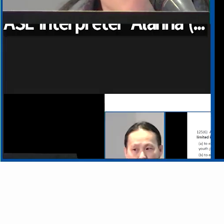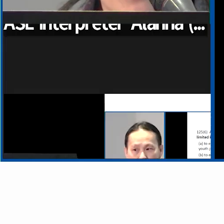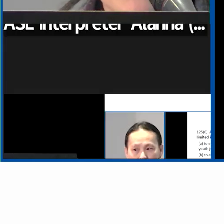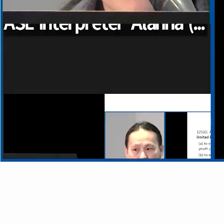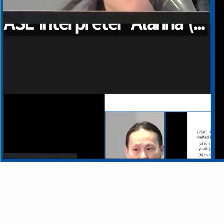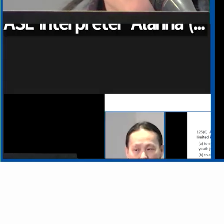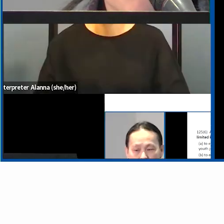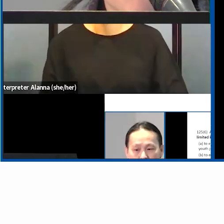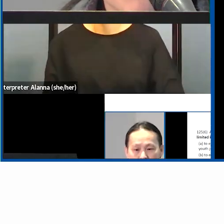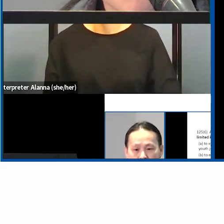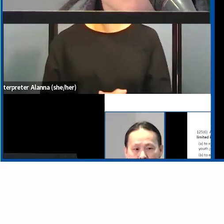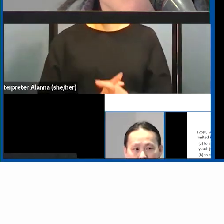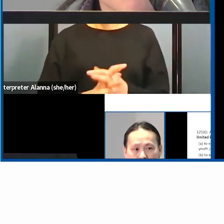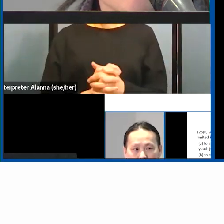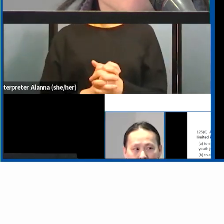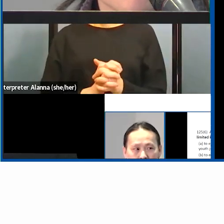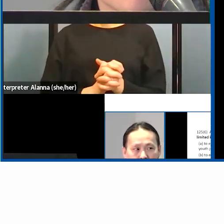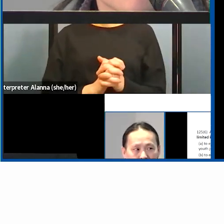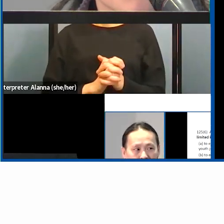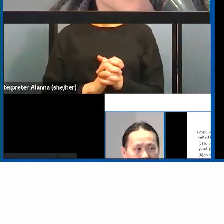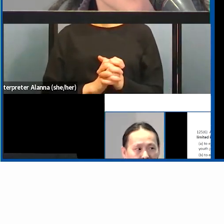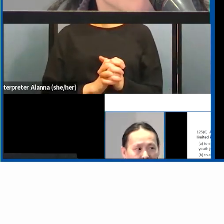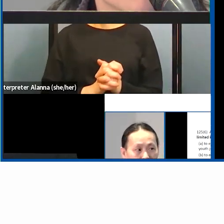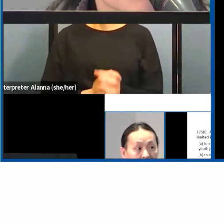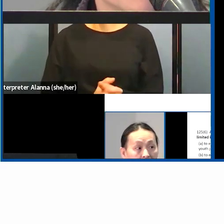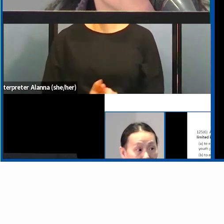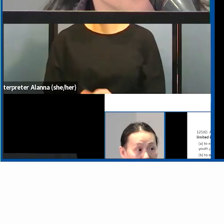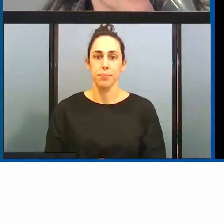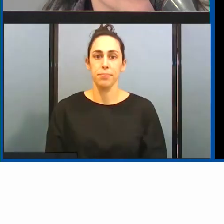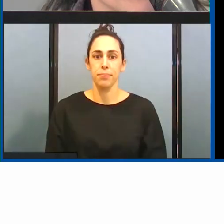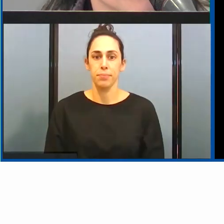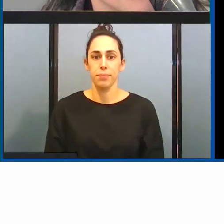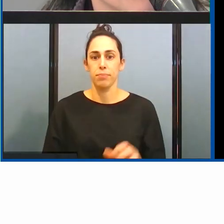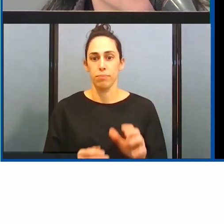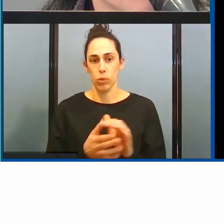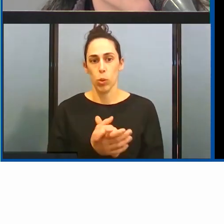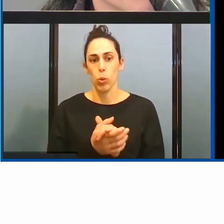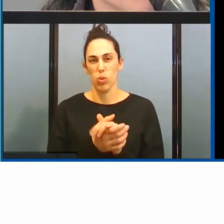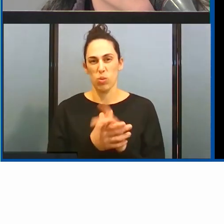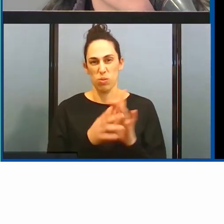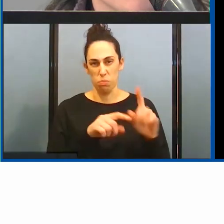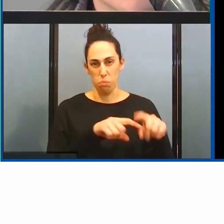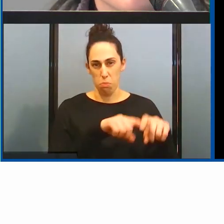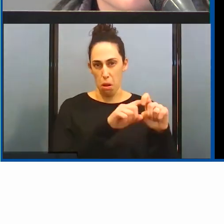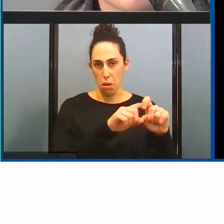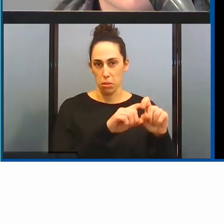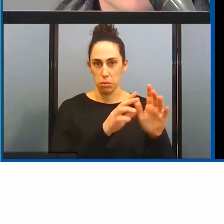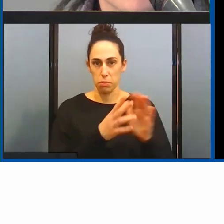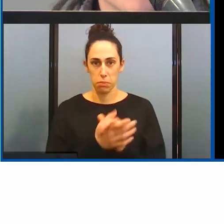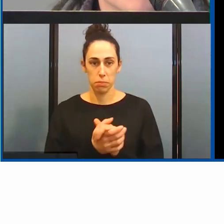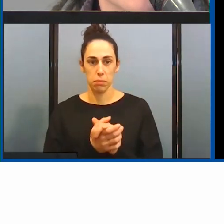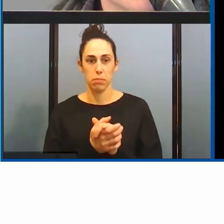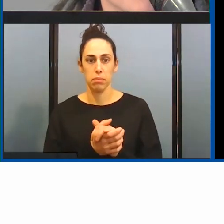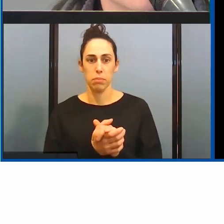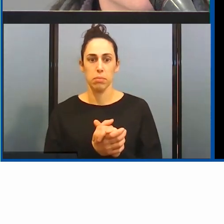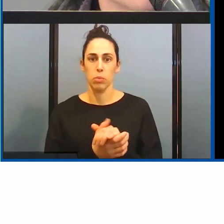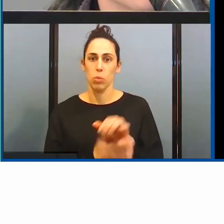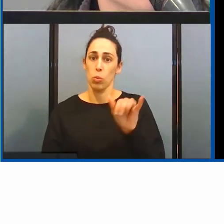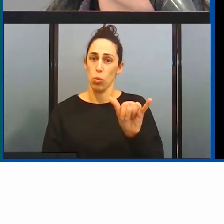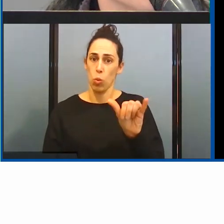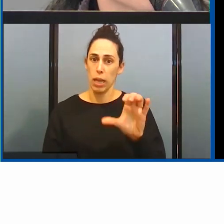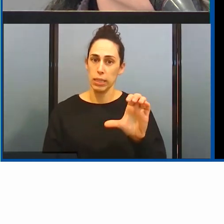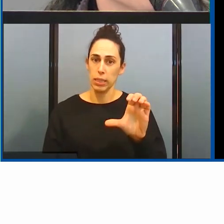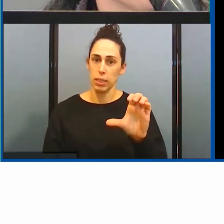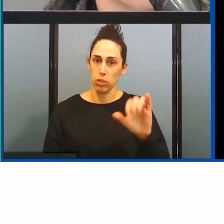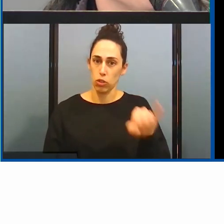I just want to pause there for a moment. YCJ is really complicated. And there are a lot of adult